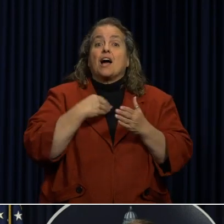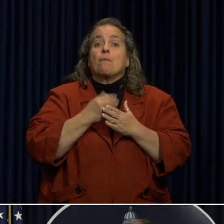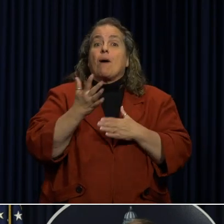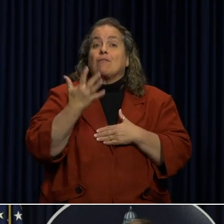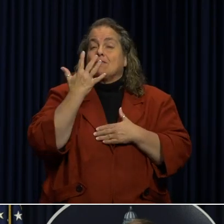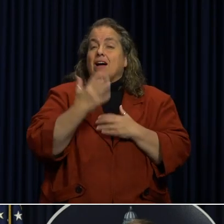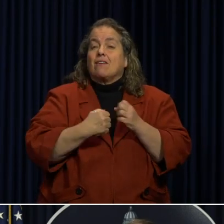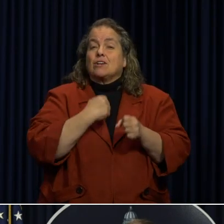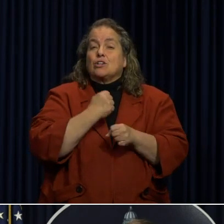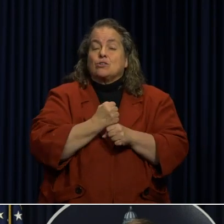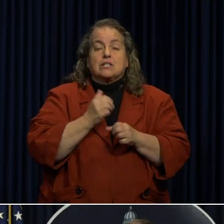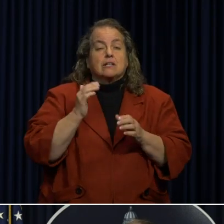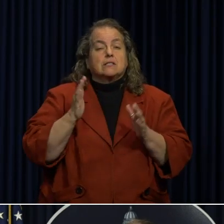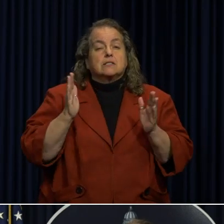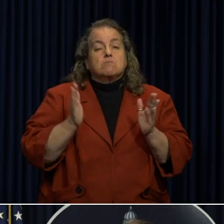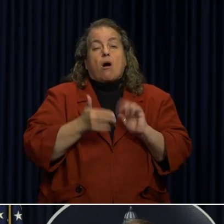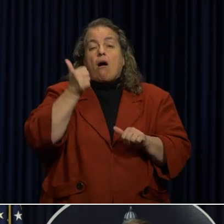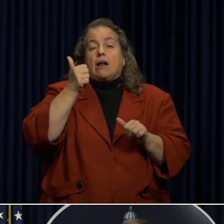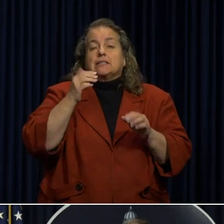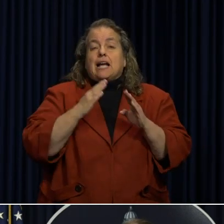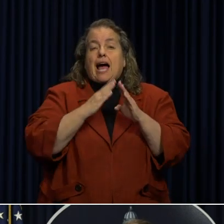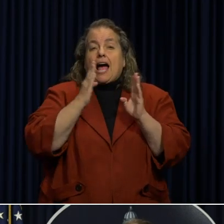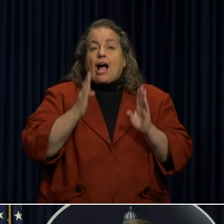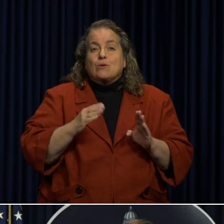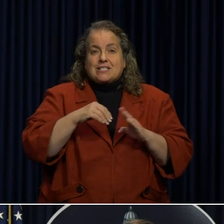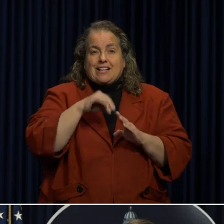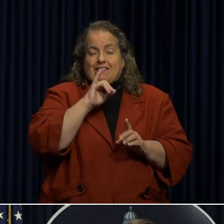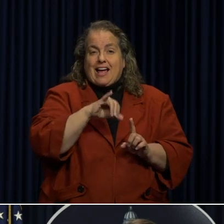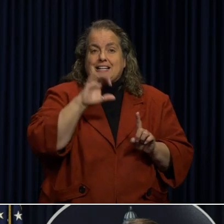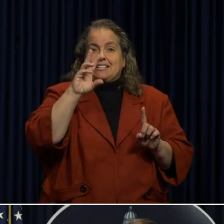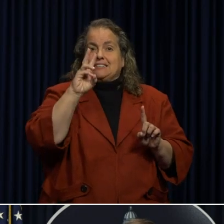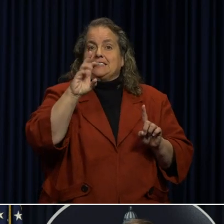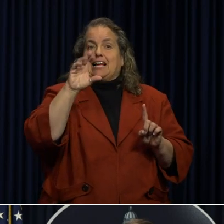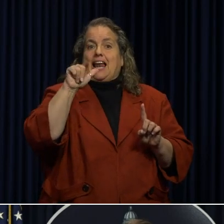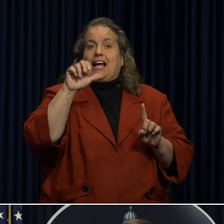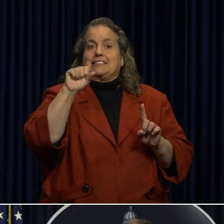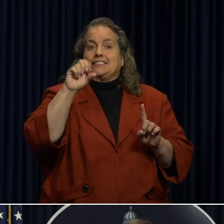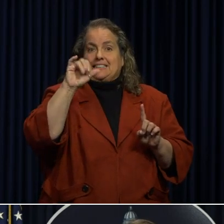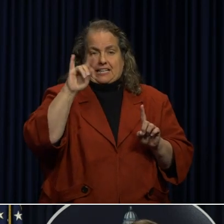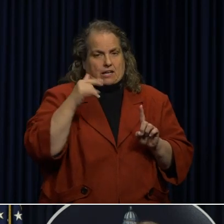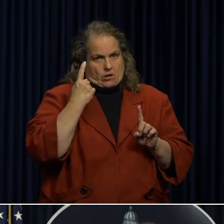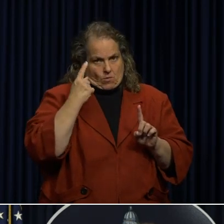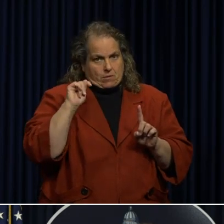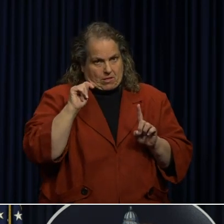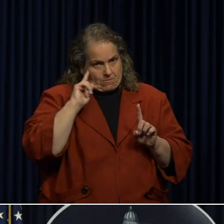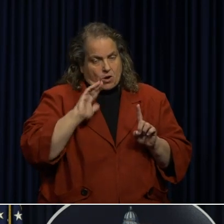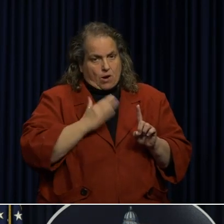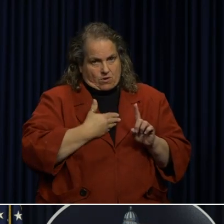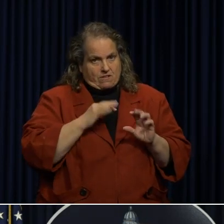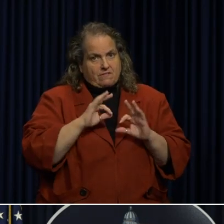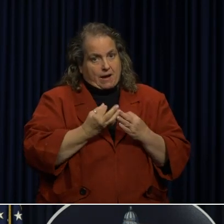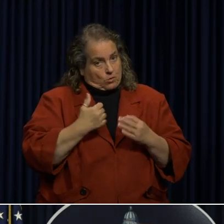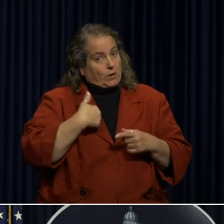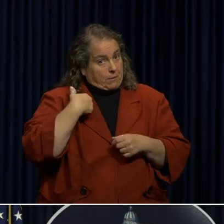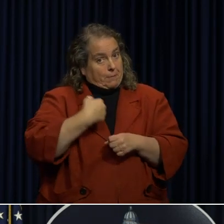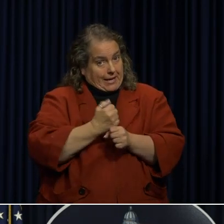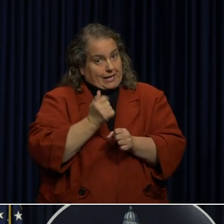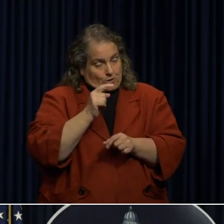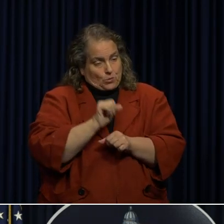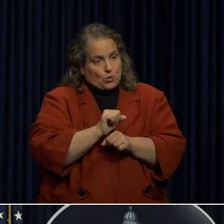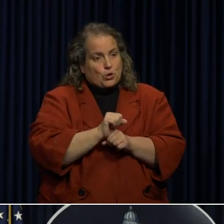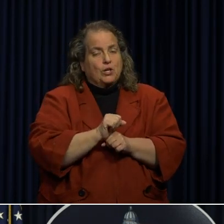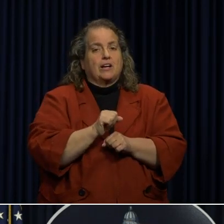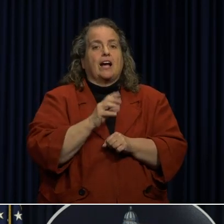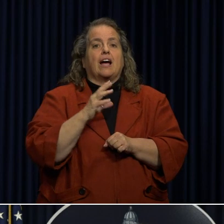in the smallest house in that sixth-class city. One bathroom for our family. We made it work. And